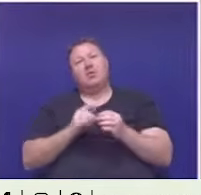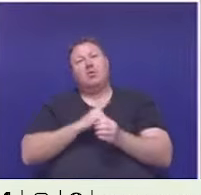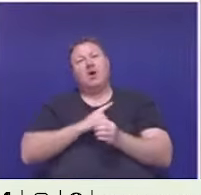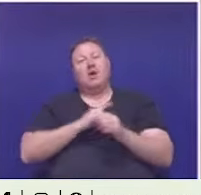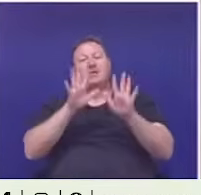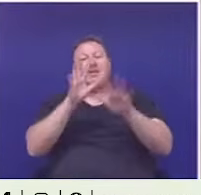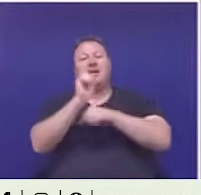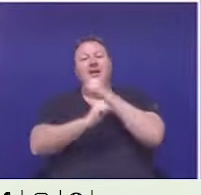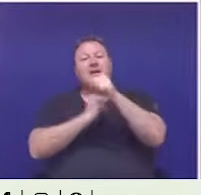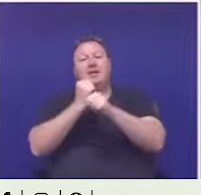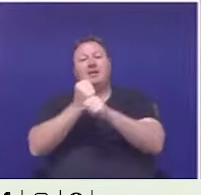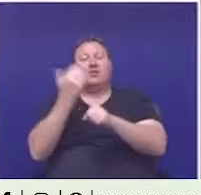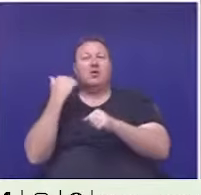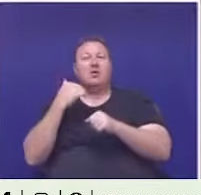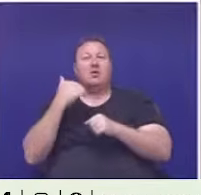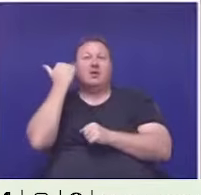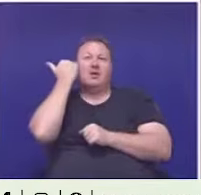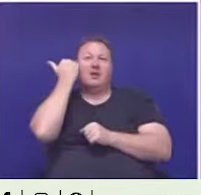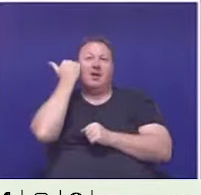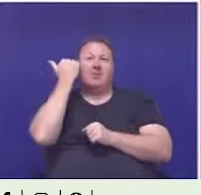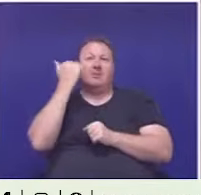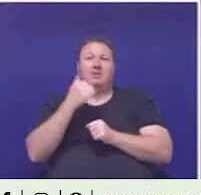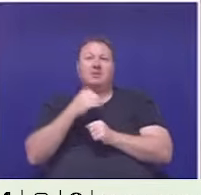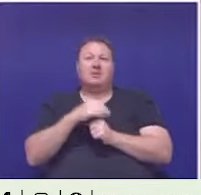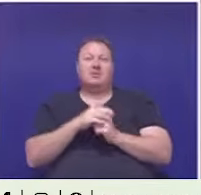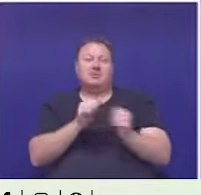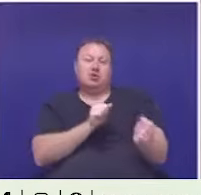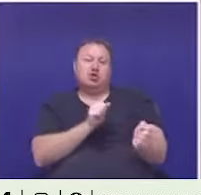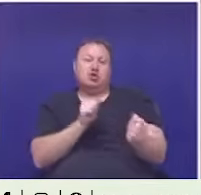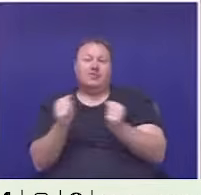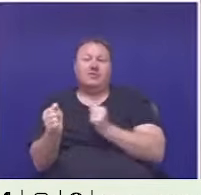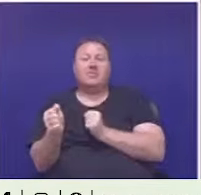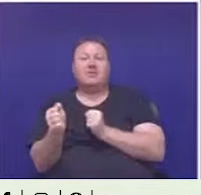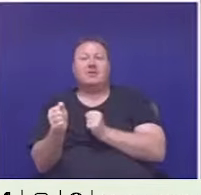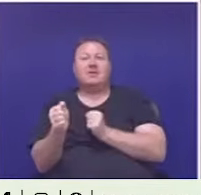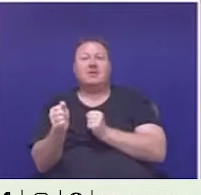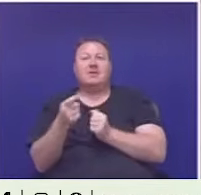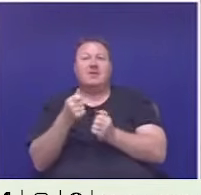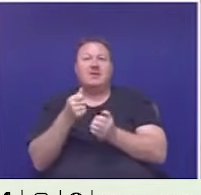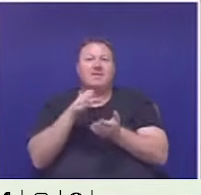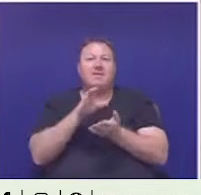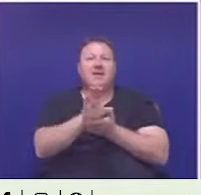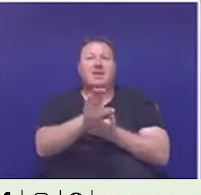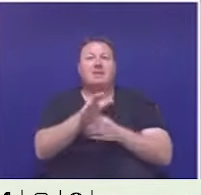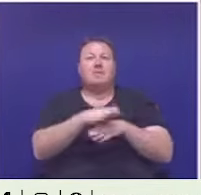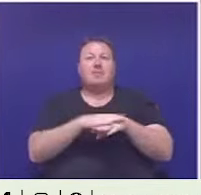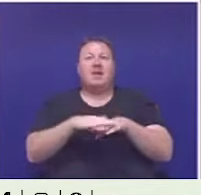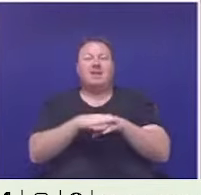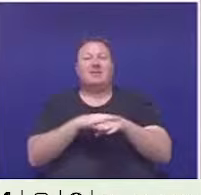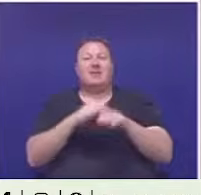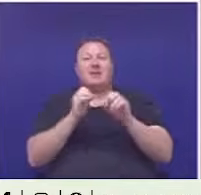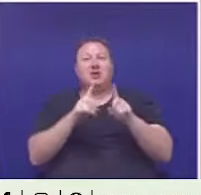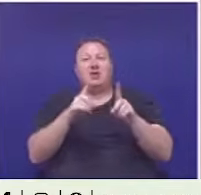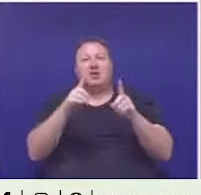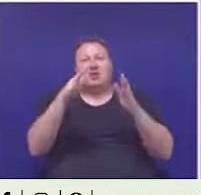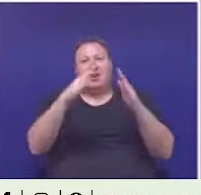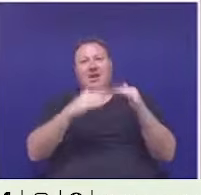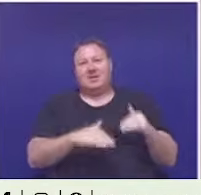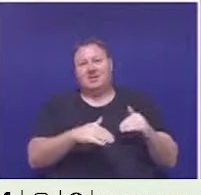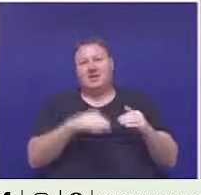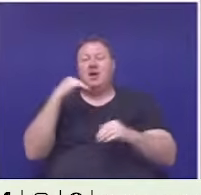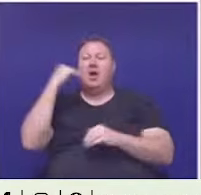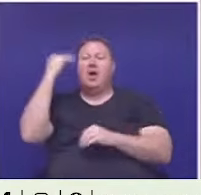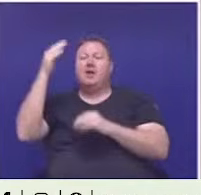decade ago, our government made a decisive shift to fund basic education less and higher education